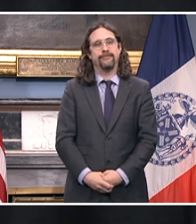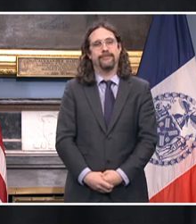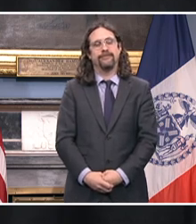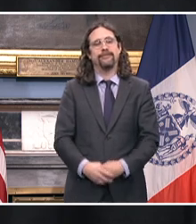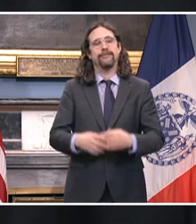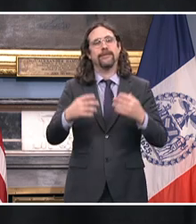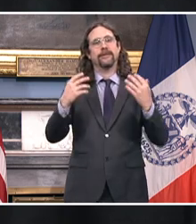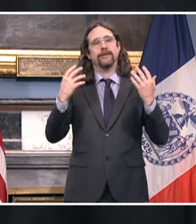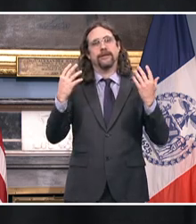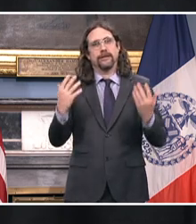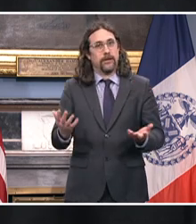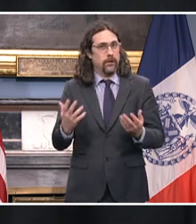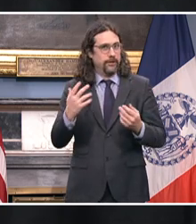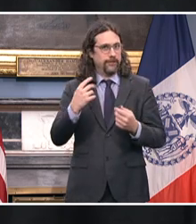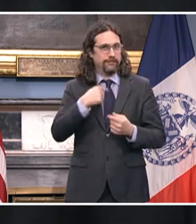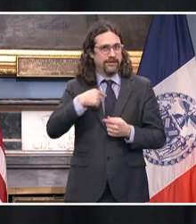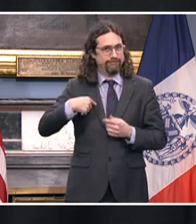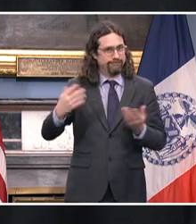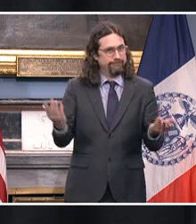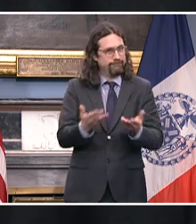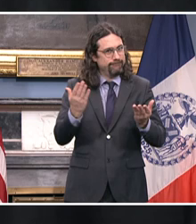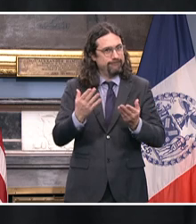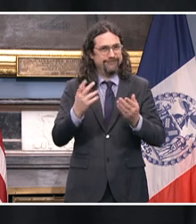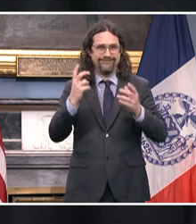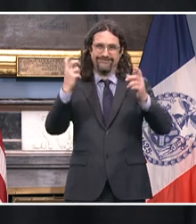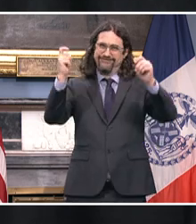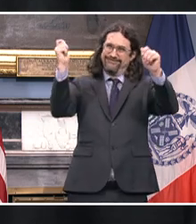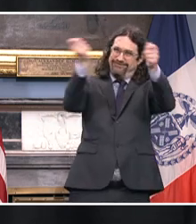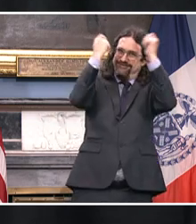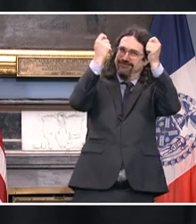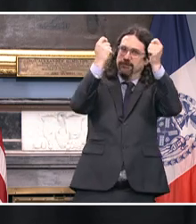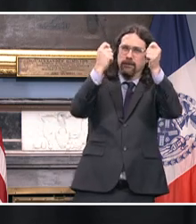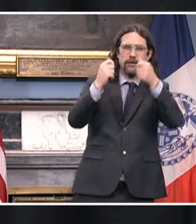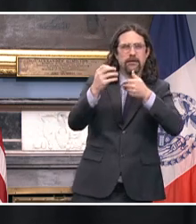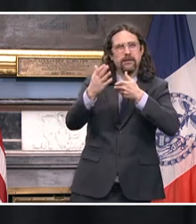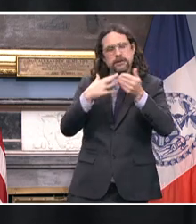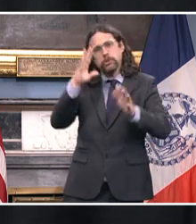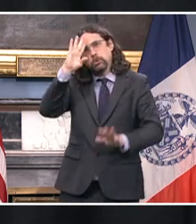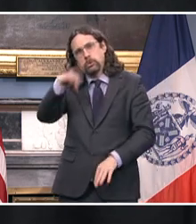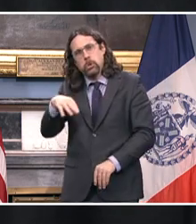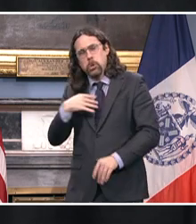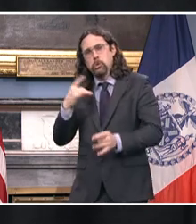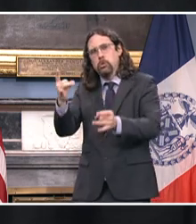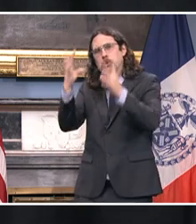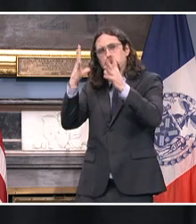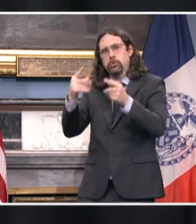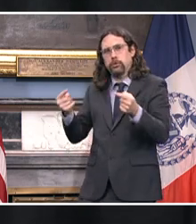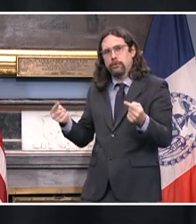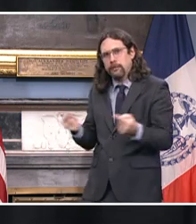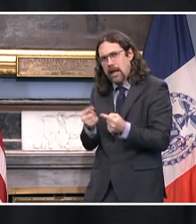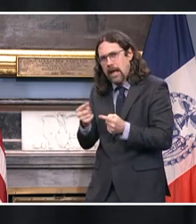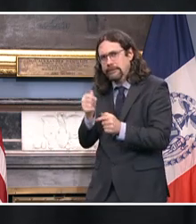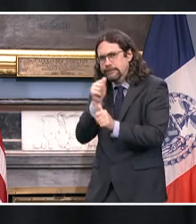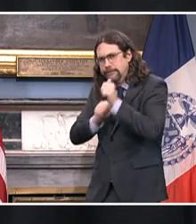back to this place that was a tennis center and now is a hospital.